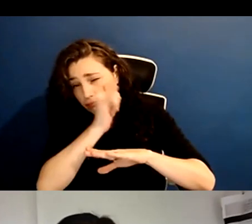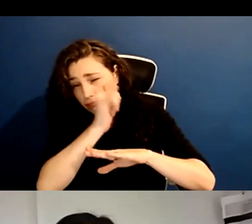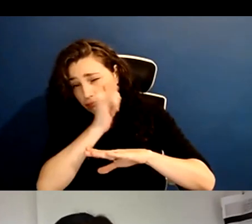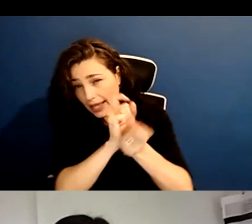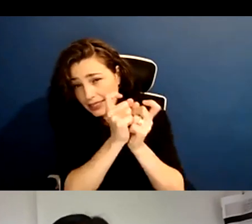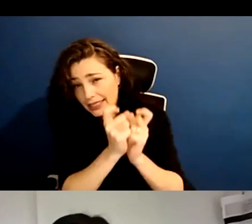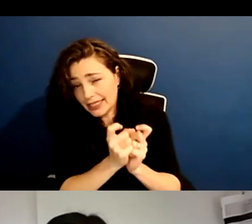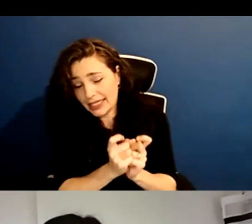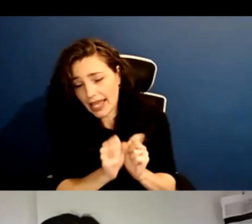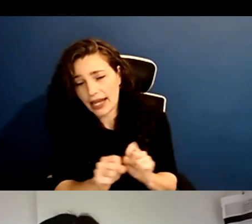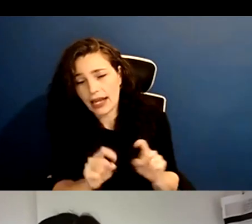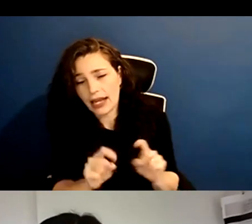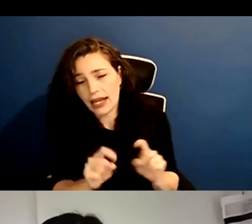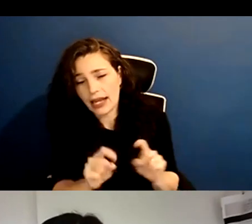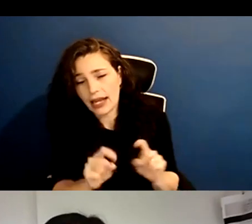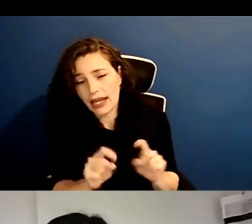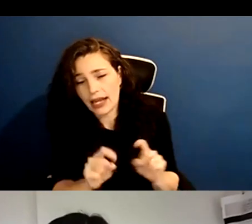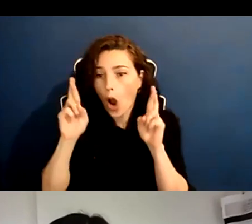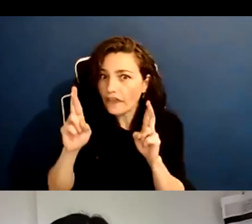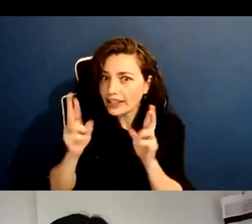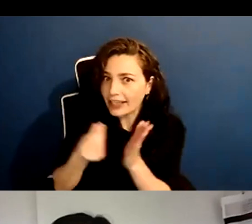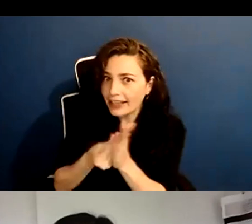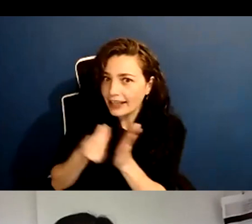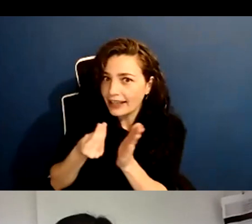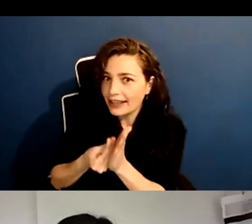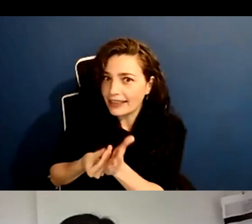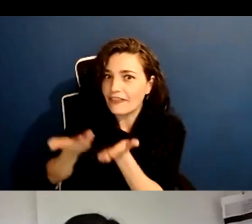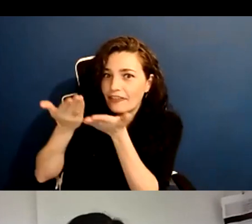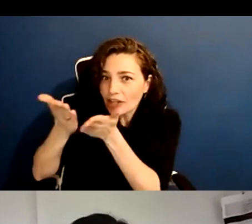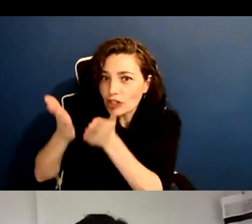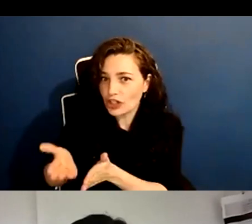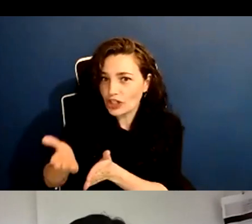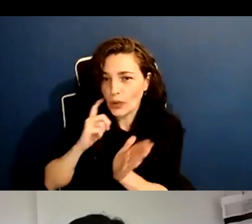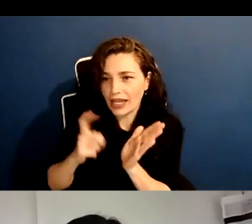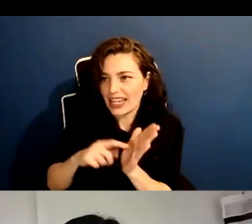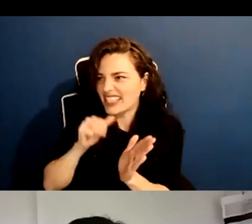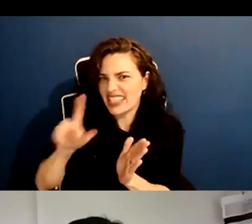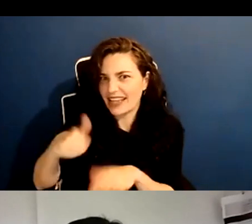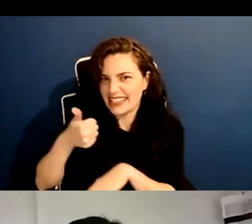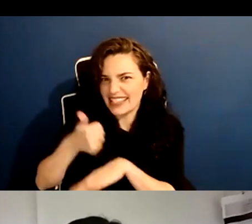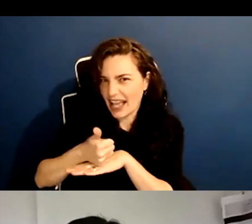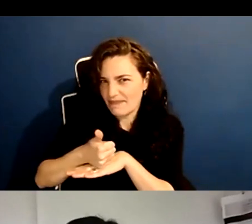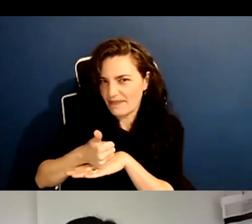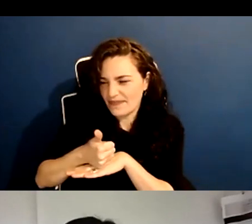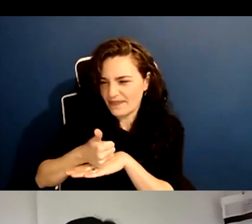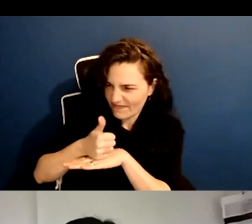won't know that it's not fixed in stone either. You know. That's right. That it's gonna change, it should